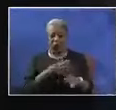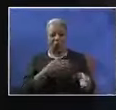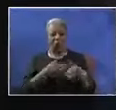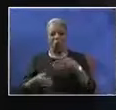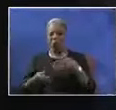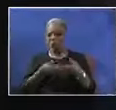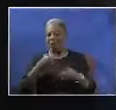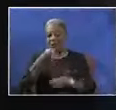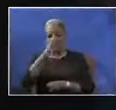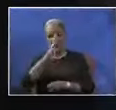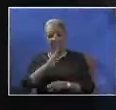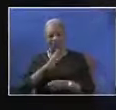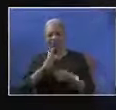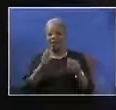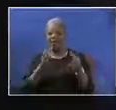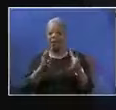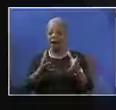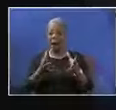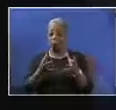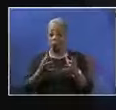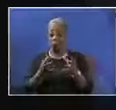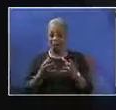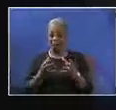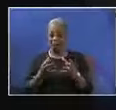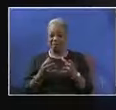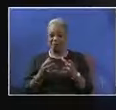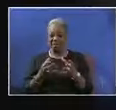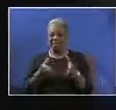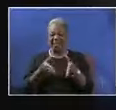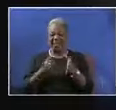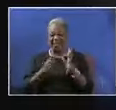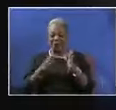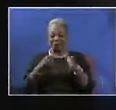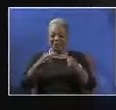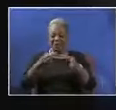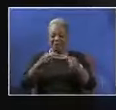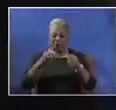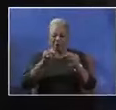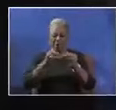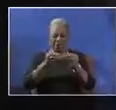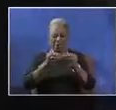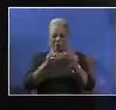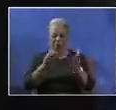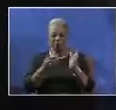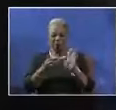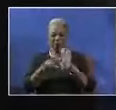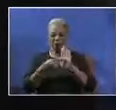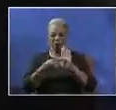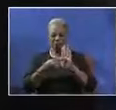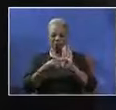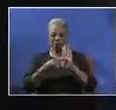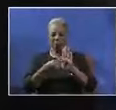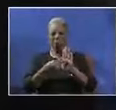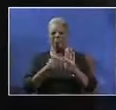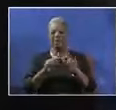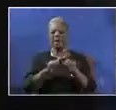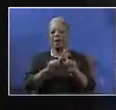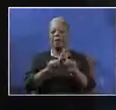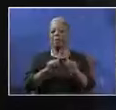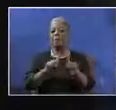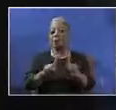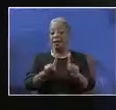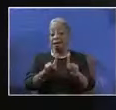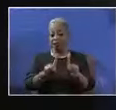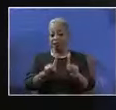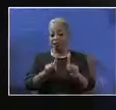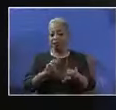let me see if I can illustrate what I mean. And all illustrations break down to some degree, but I think this kind of illustrates it.